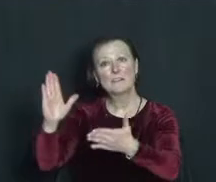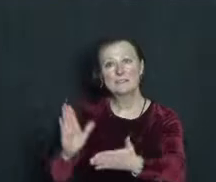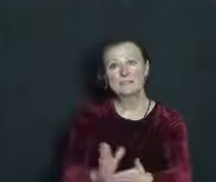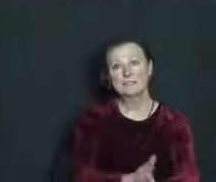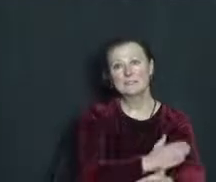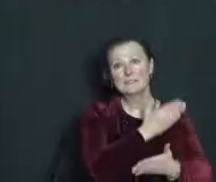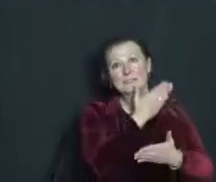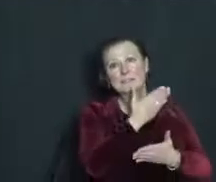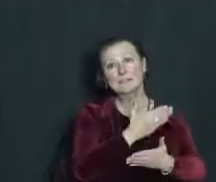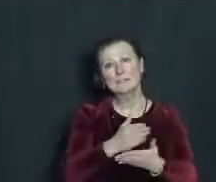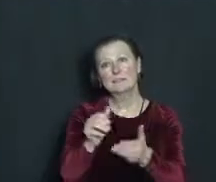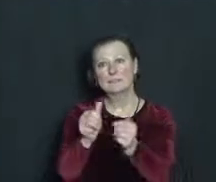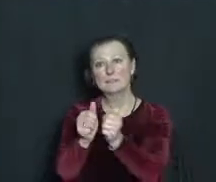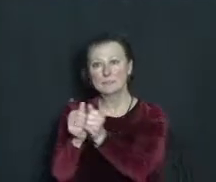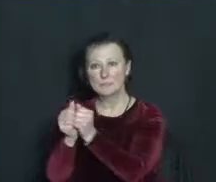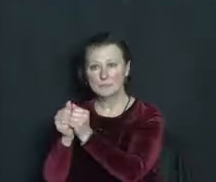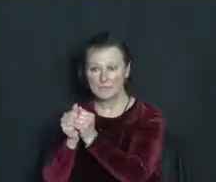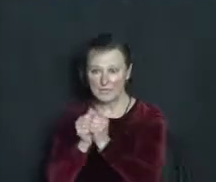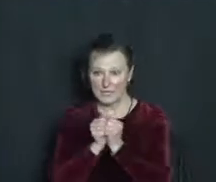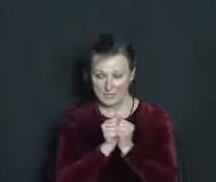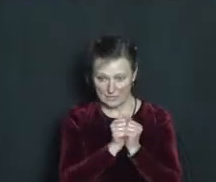all sing